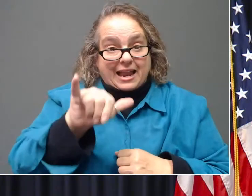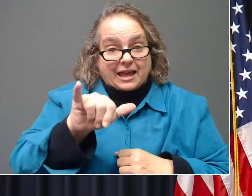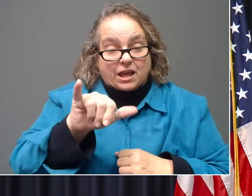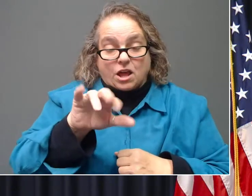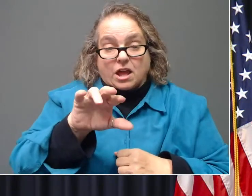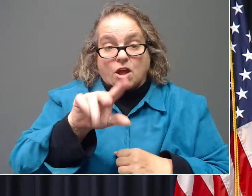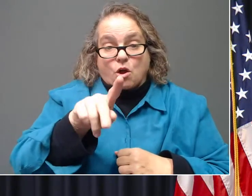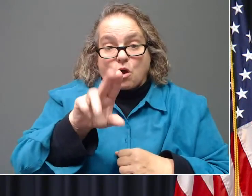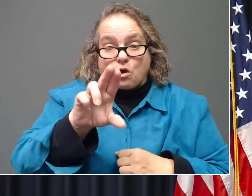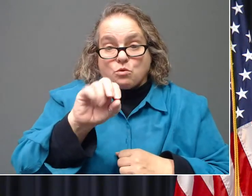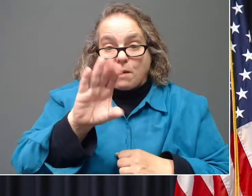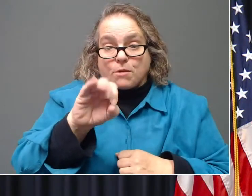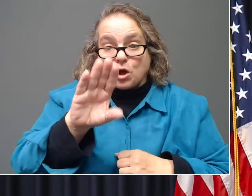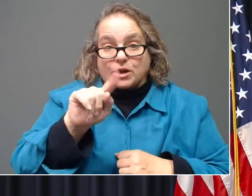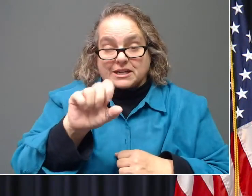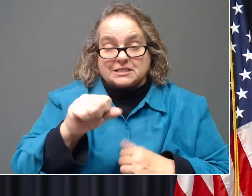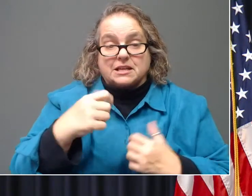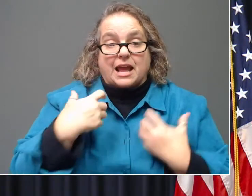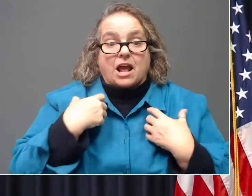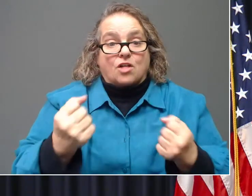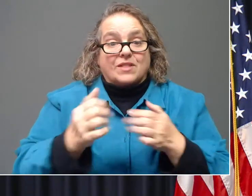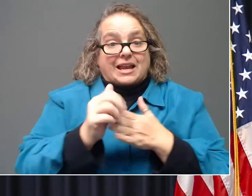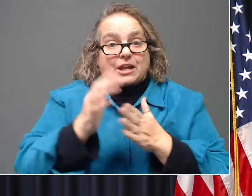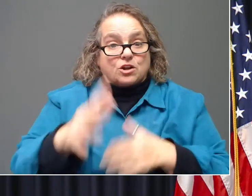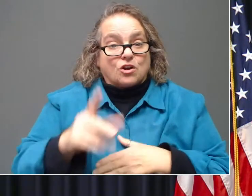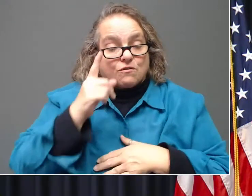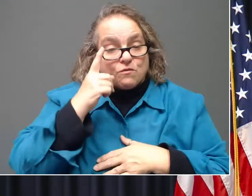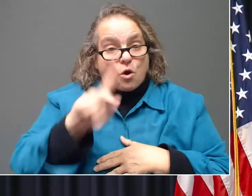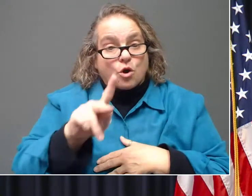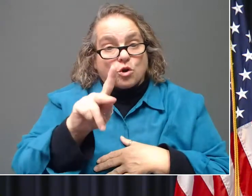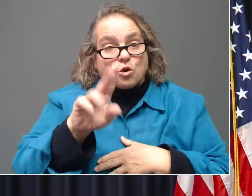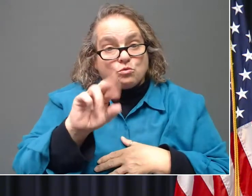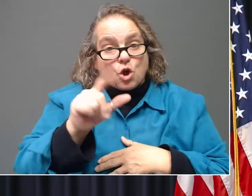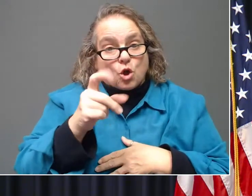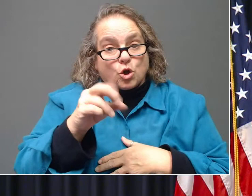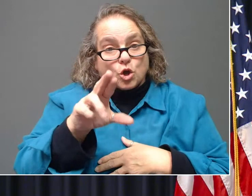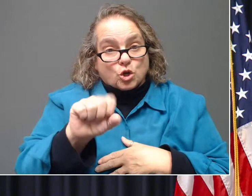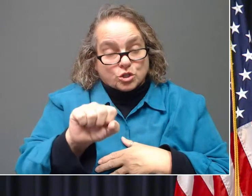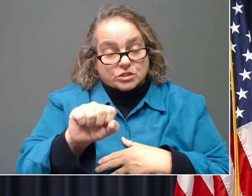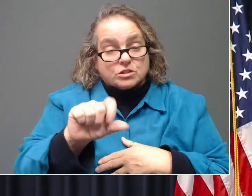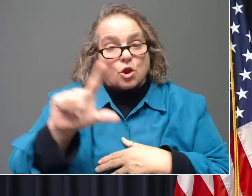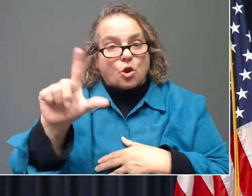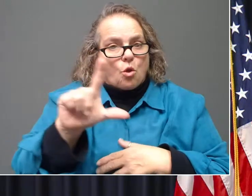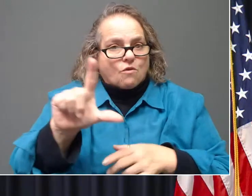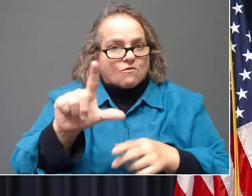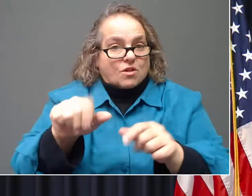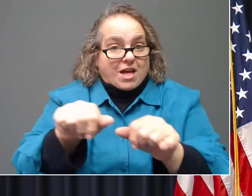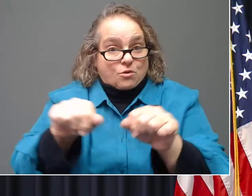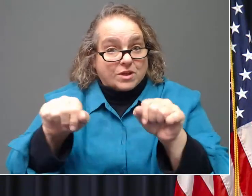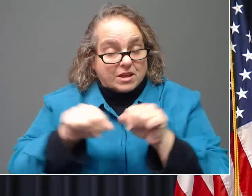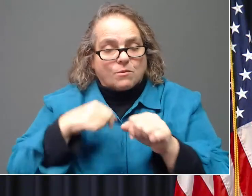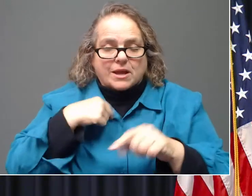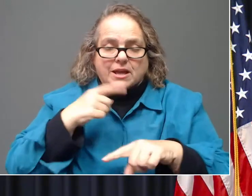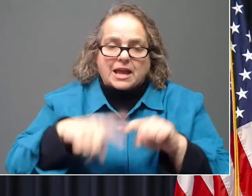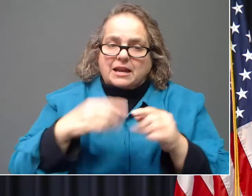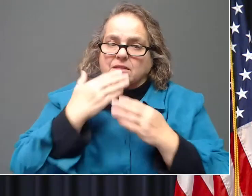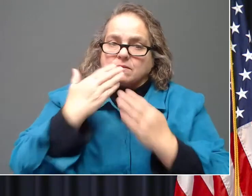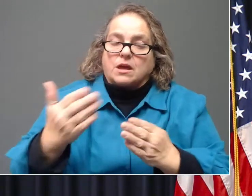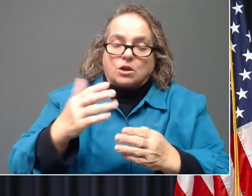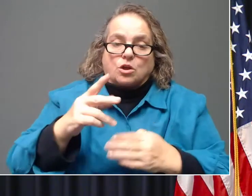for Kroger's Louisville division. I can't thank Kroger enough first for being the partner